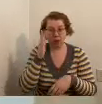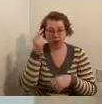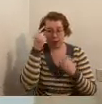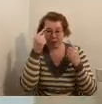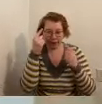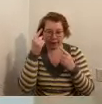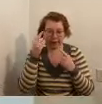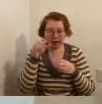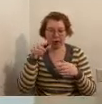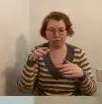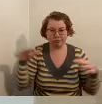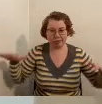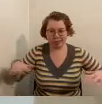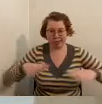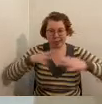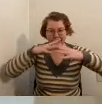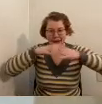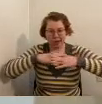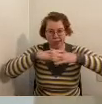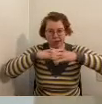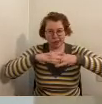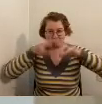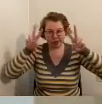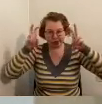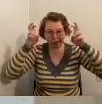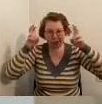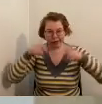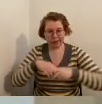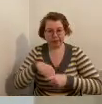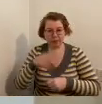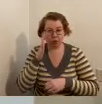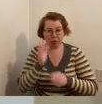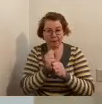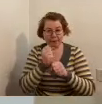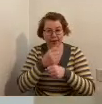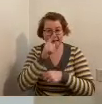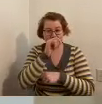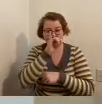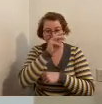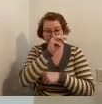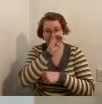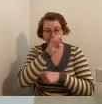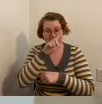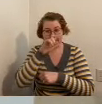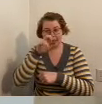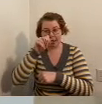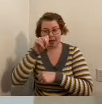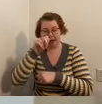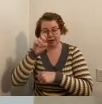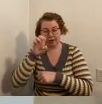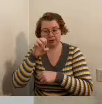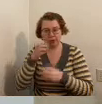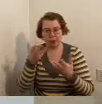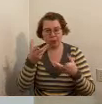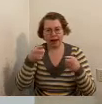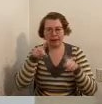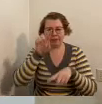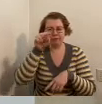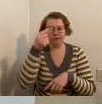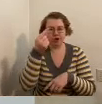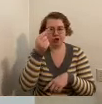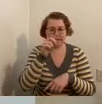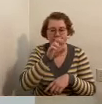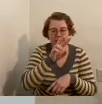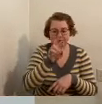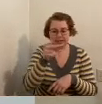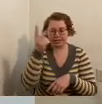the land bridge theory. I'm going to make a timeline. What happened first,